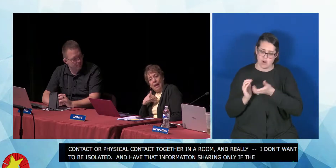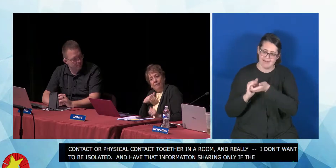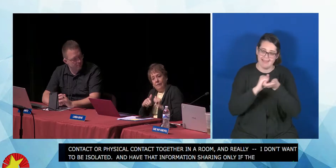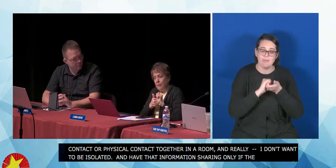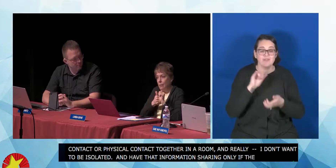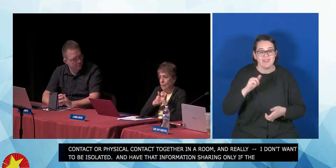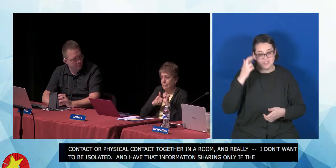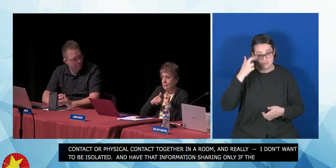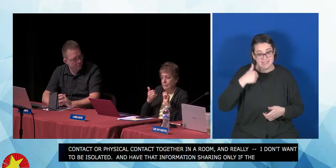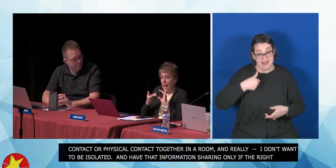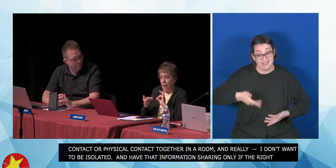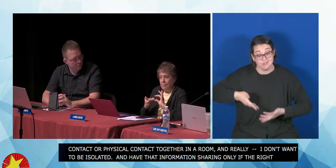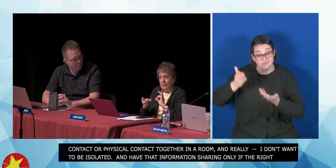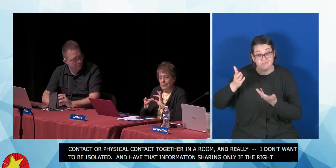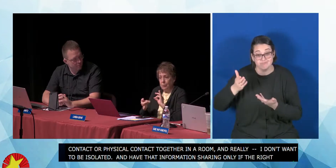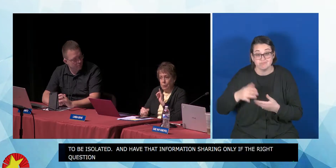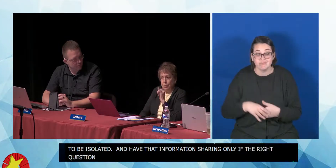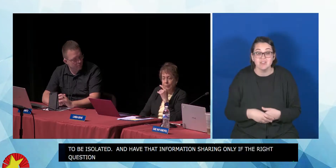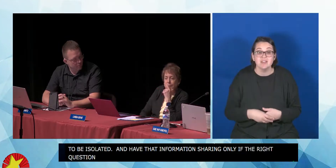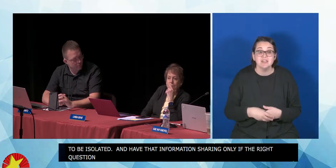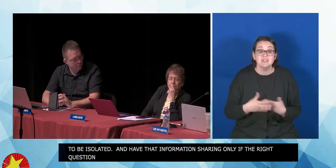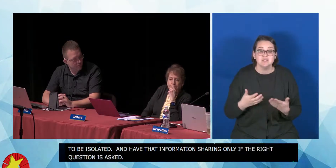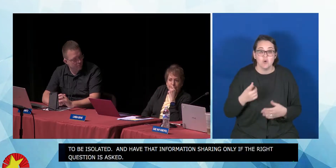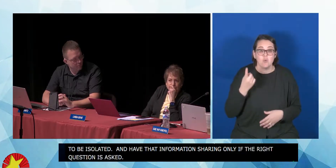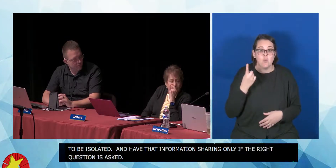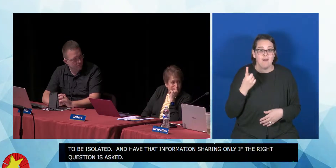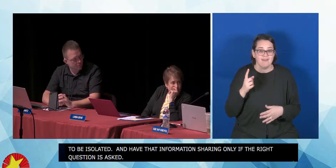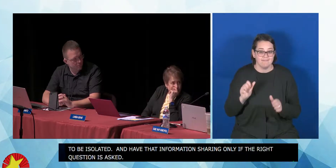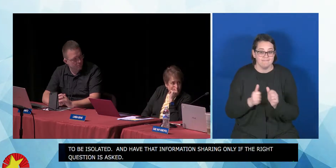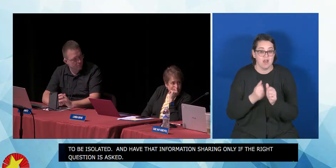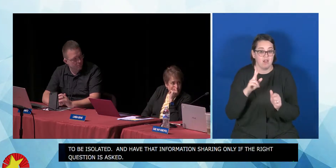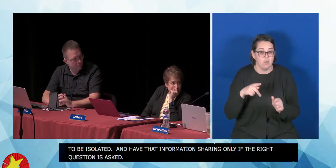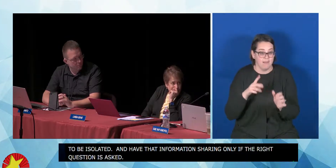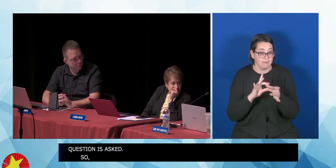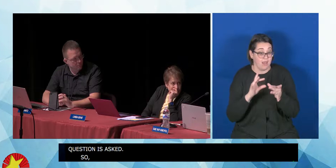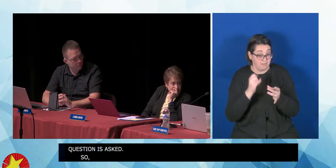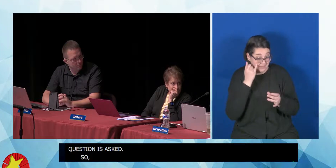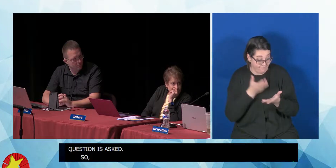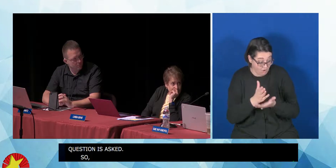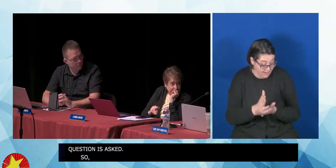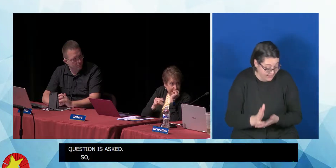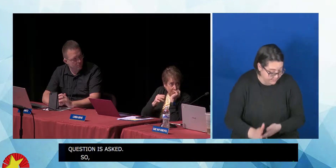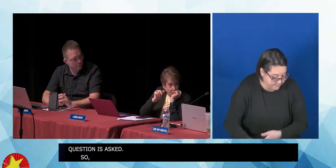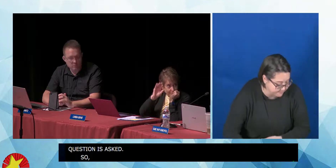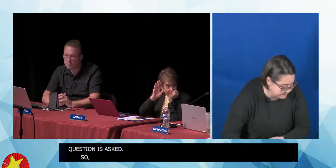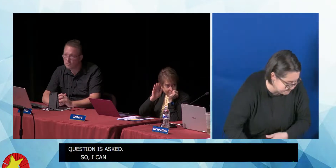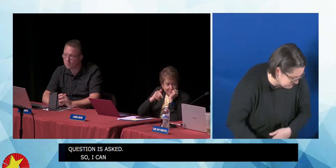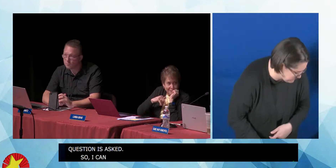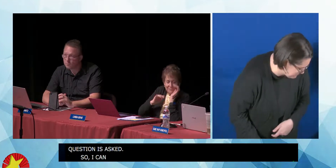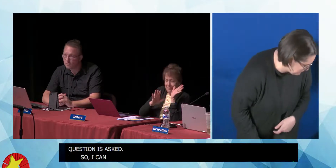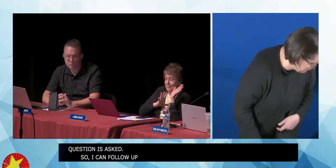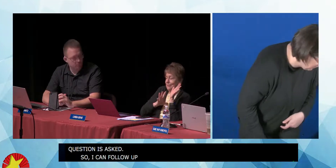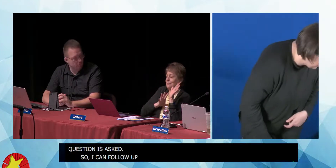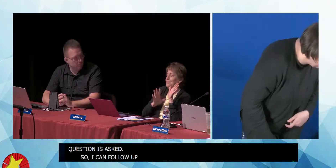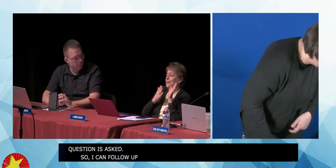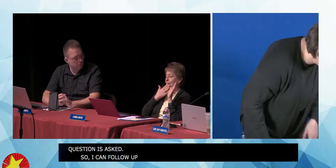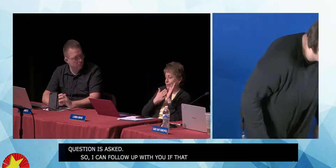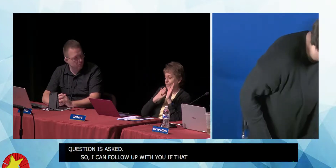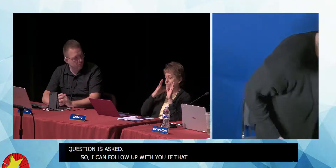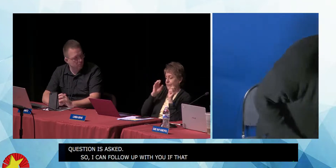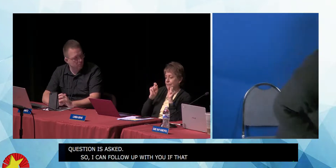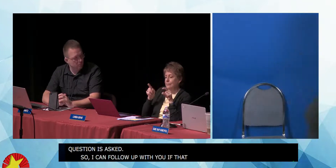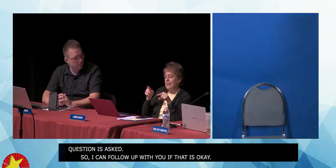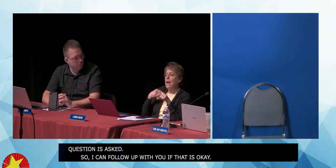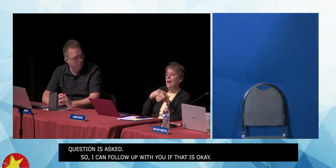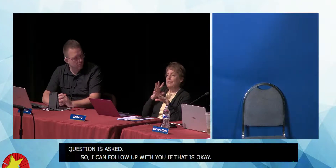that up. So I have a follow-up comment if that's okay. Sure, yes. Okay, thank you.